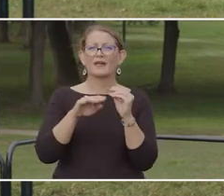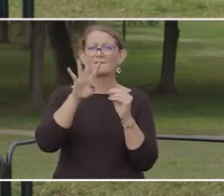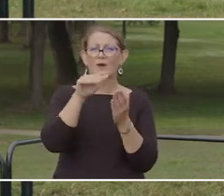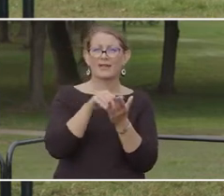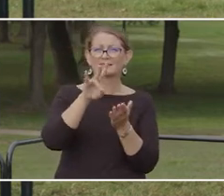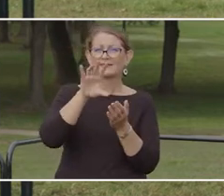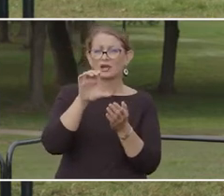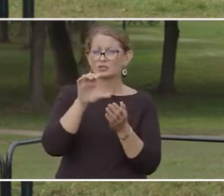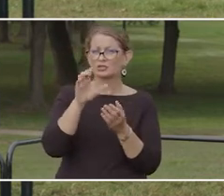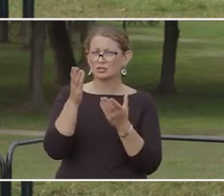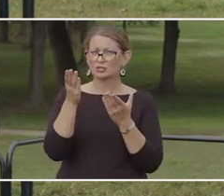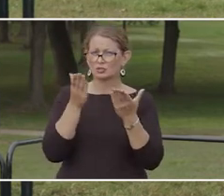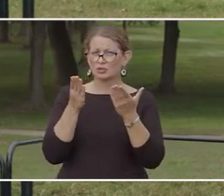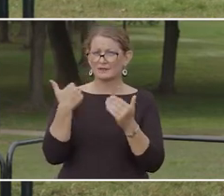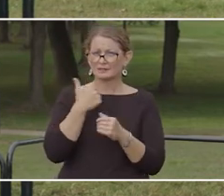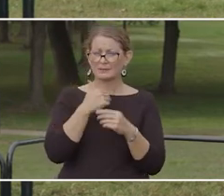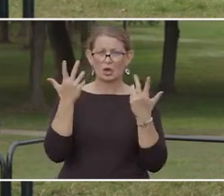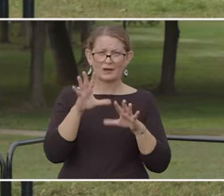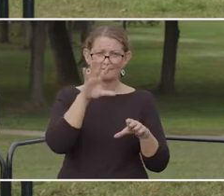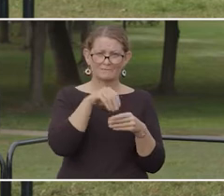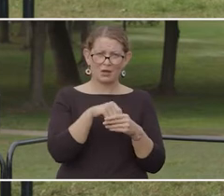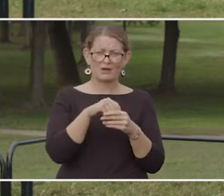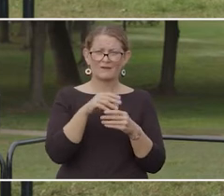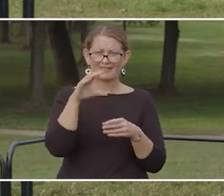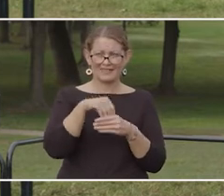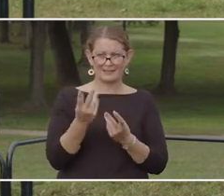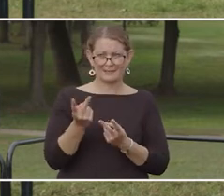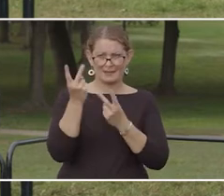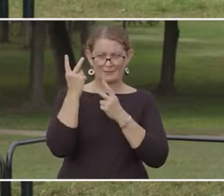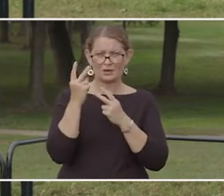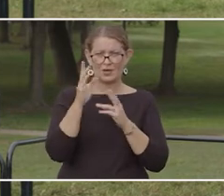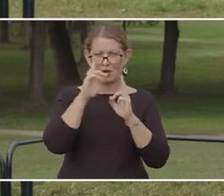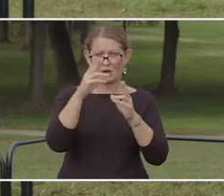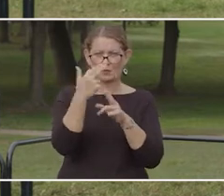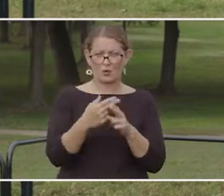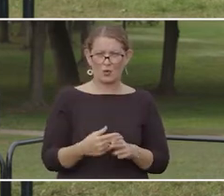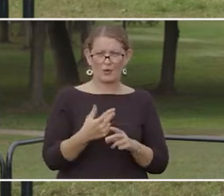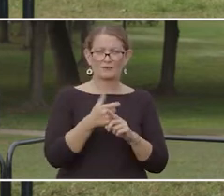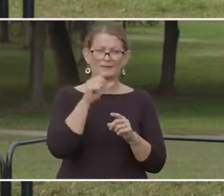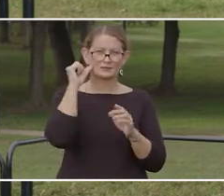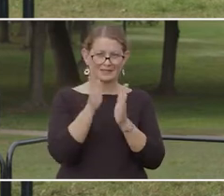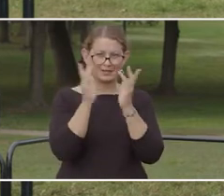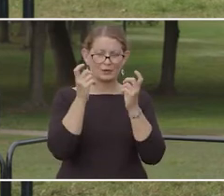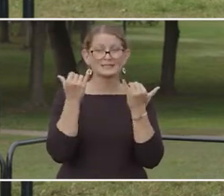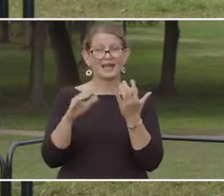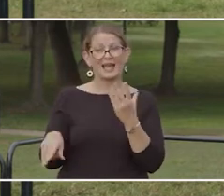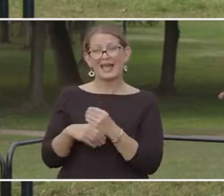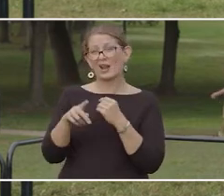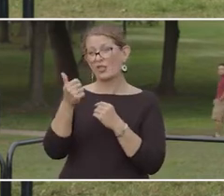4,700 service members are already a part of the In Memory Honor Roll as of our ceremony yesterday. And today, we add